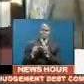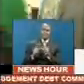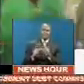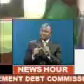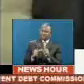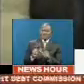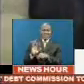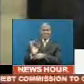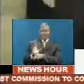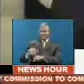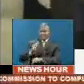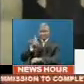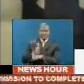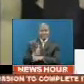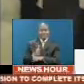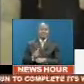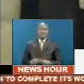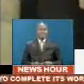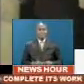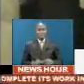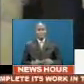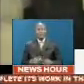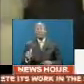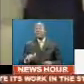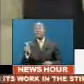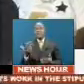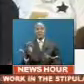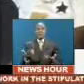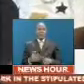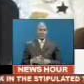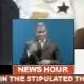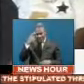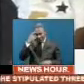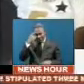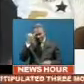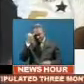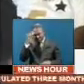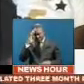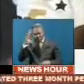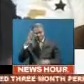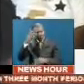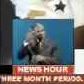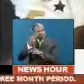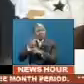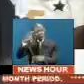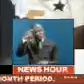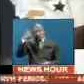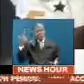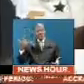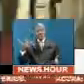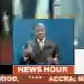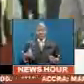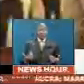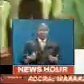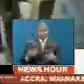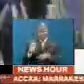own businesses after pooling resources. Others, however, still keep their business ideas to themselves. The Youth Enterprise